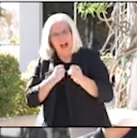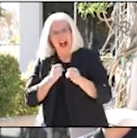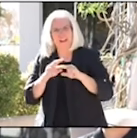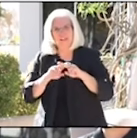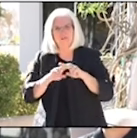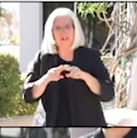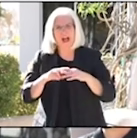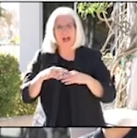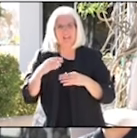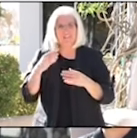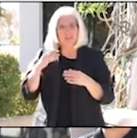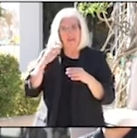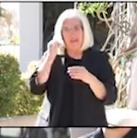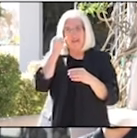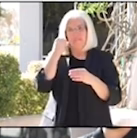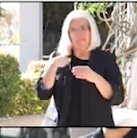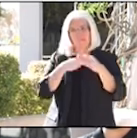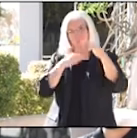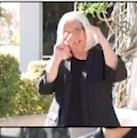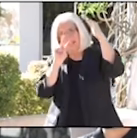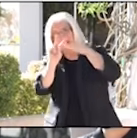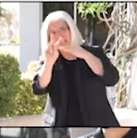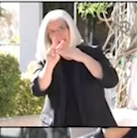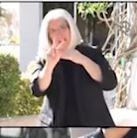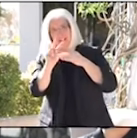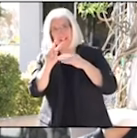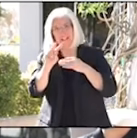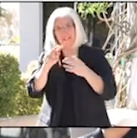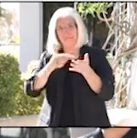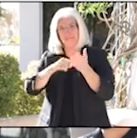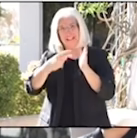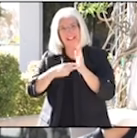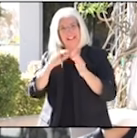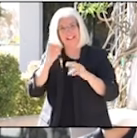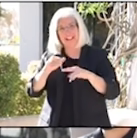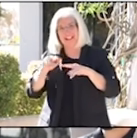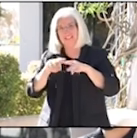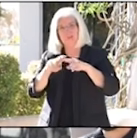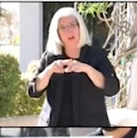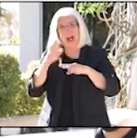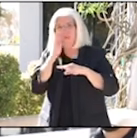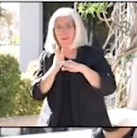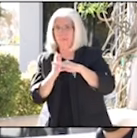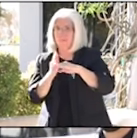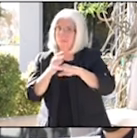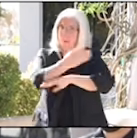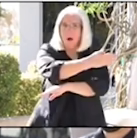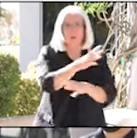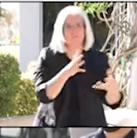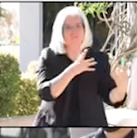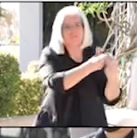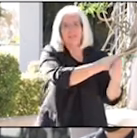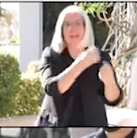December if we don't apply brakes right now with all our collective might.